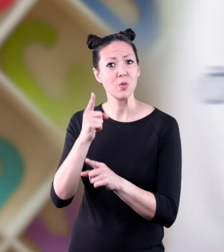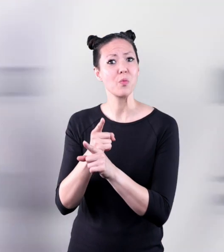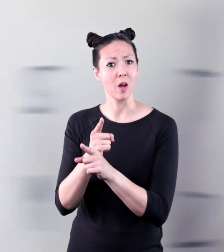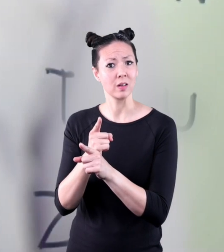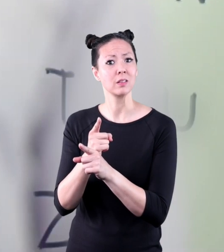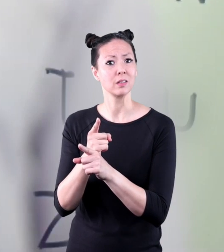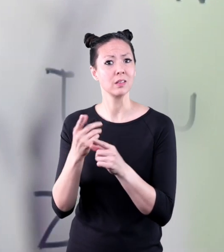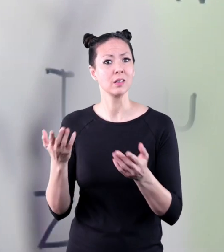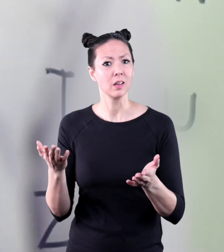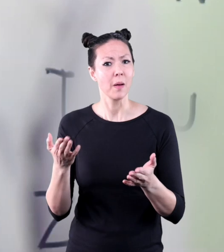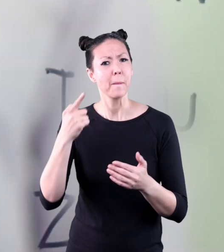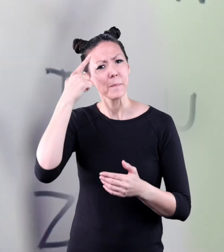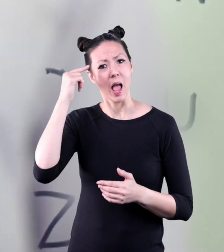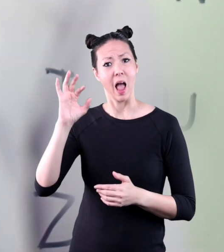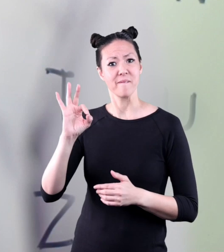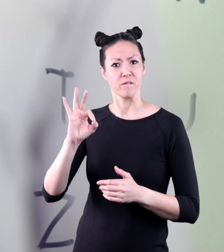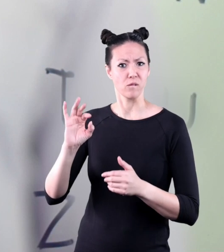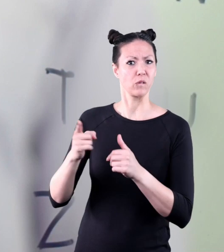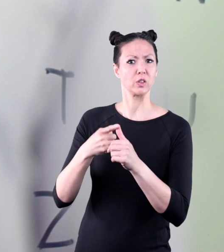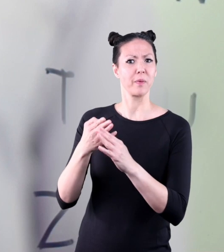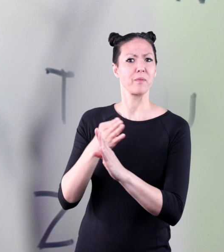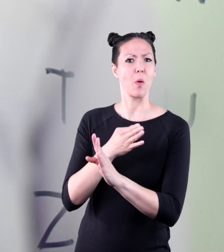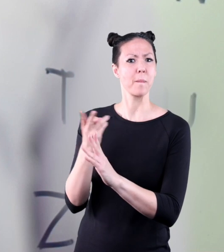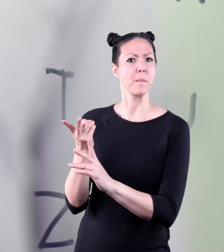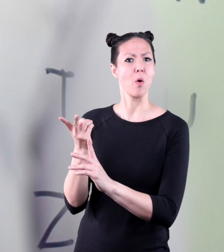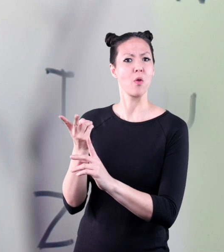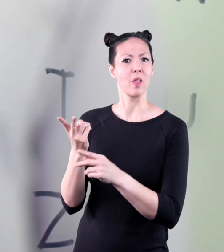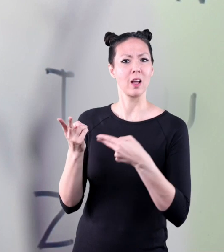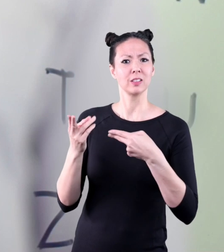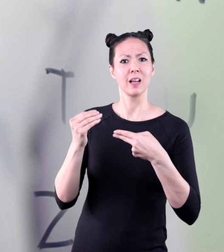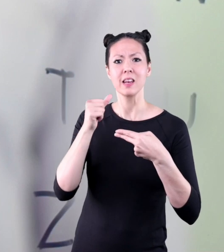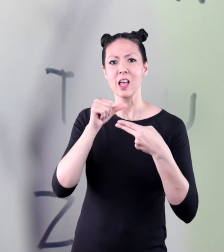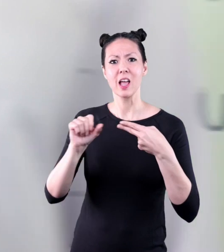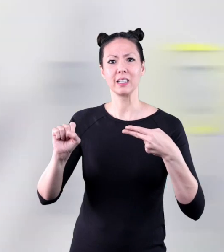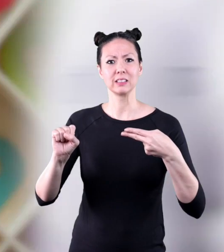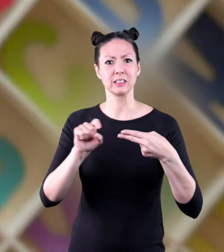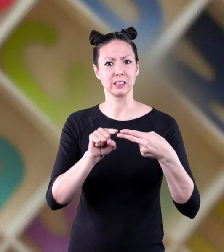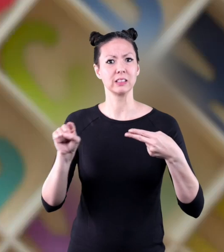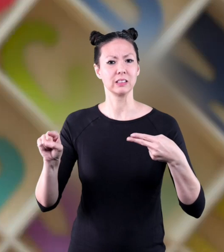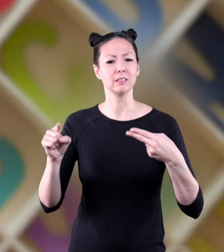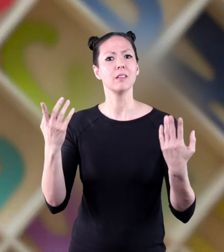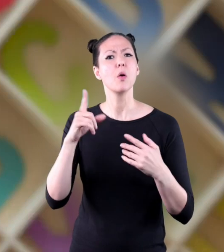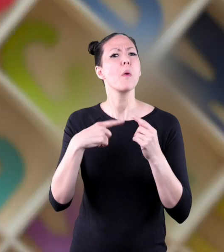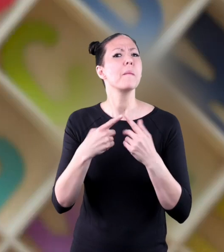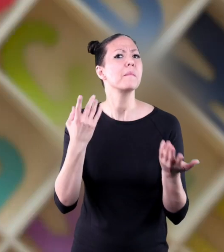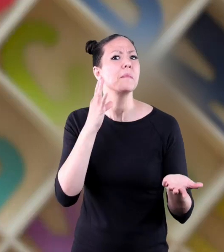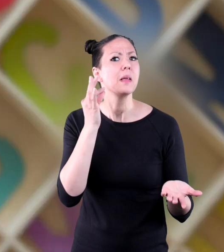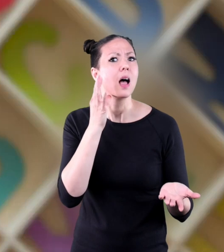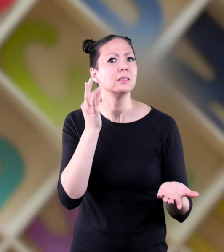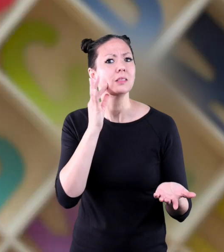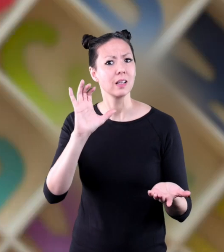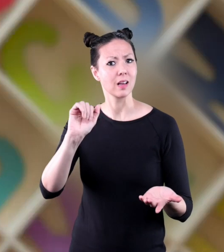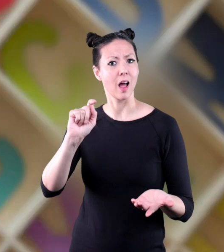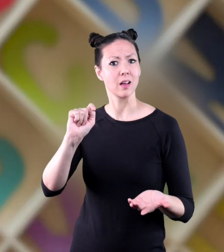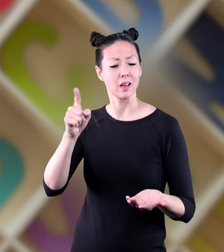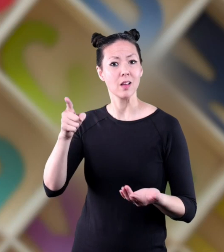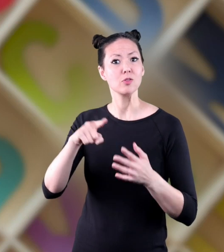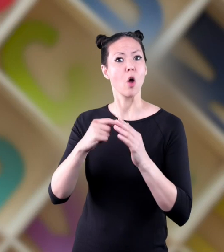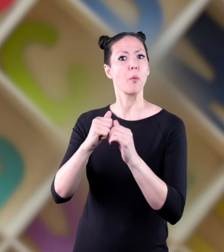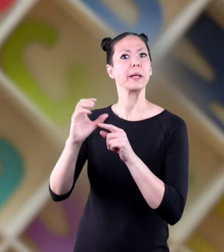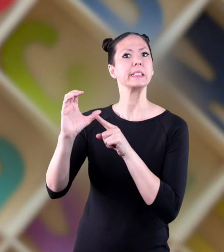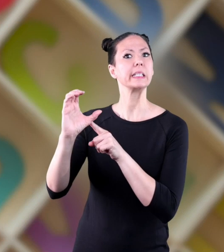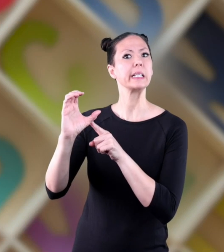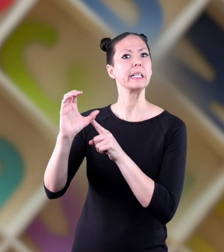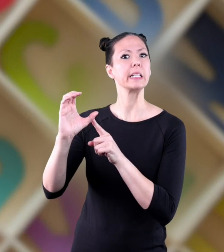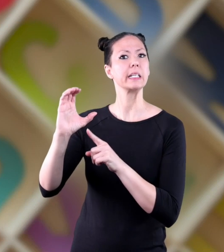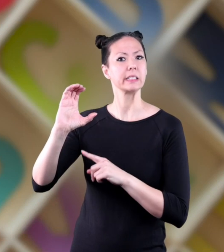and horse, because F comes before both H and S in the alphabet. And cat, since that word starts with